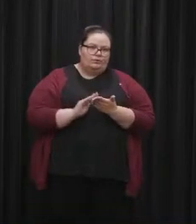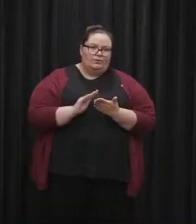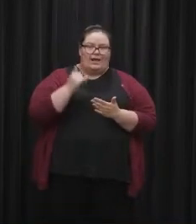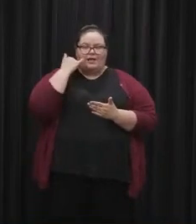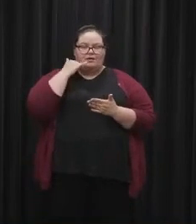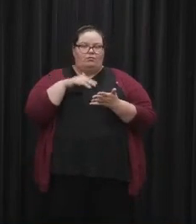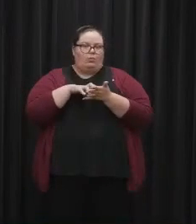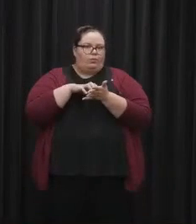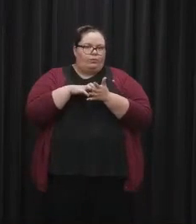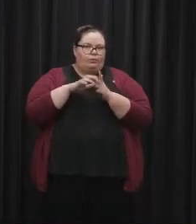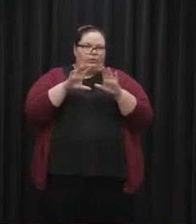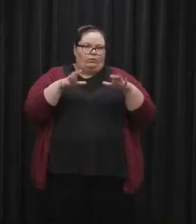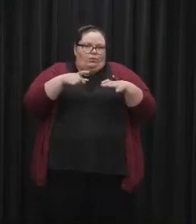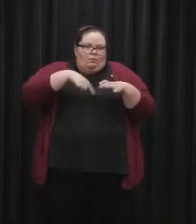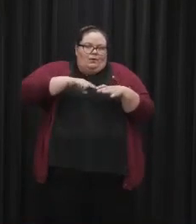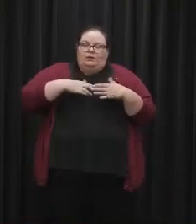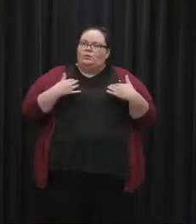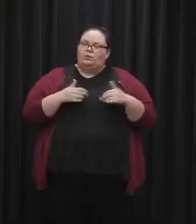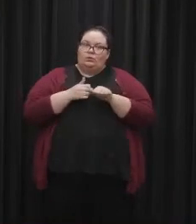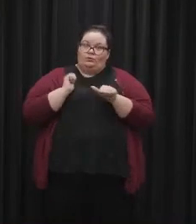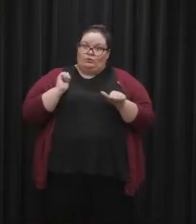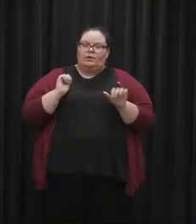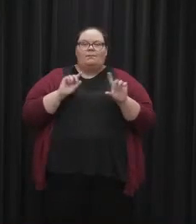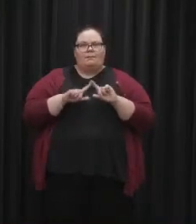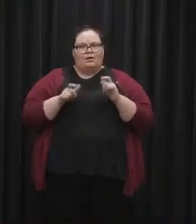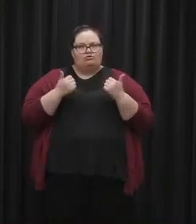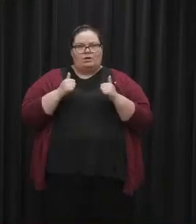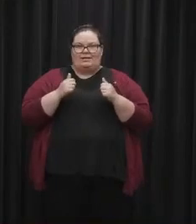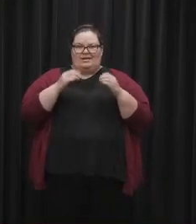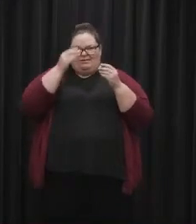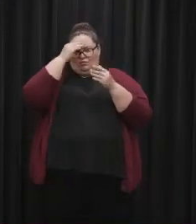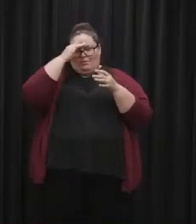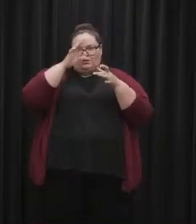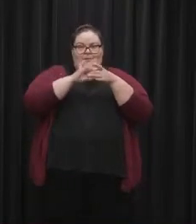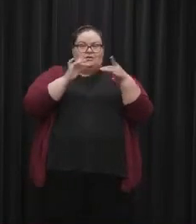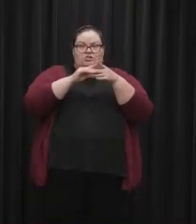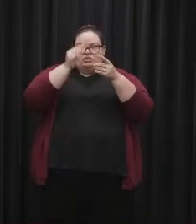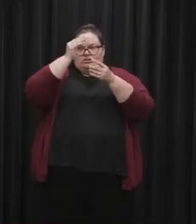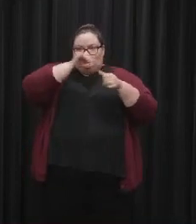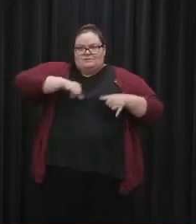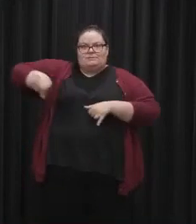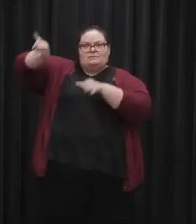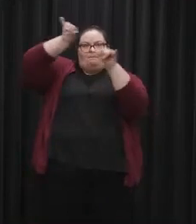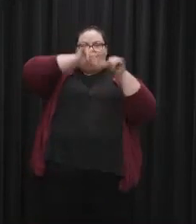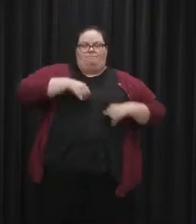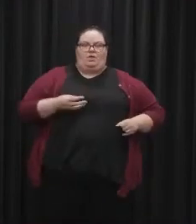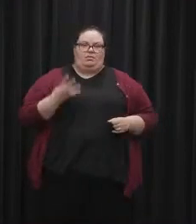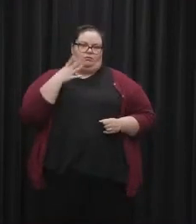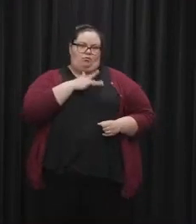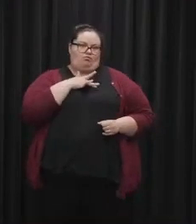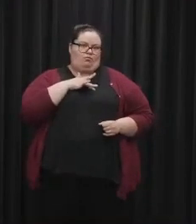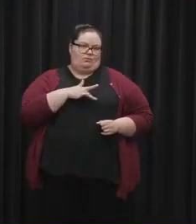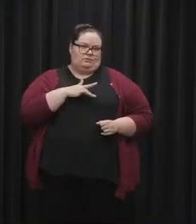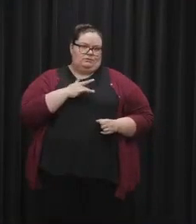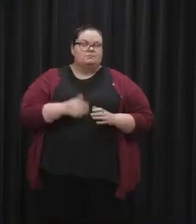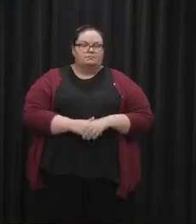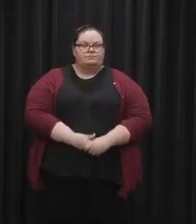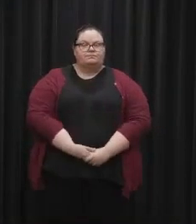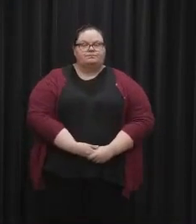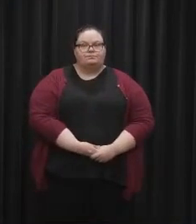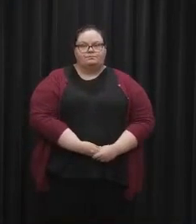vulnerable populations, et cetera. So we're just trying to share the same messaging based on our risk assessments as they